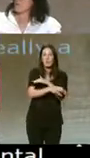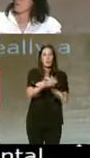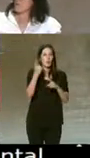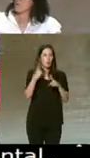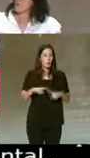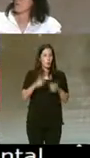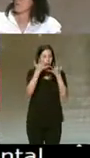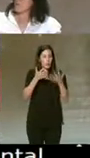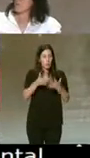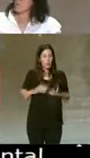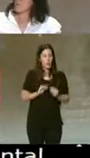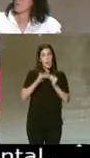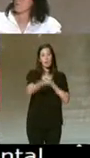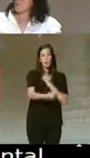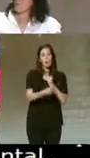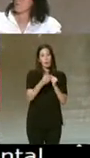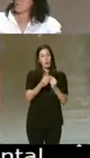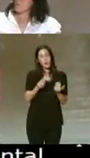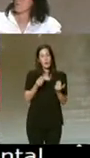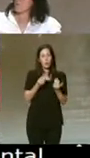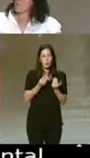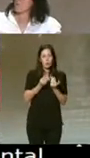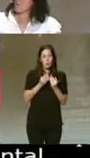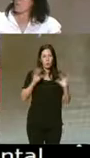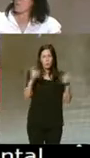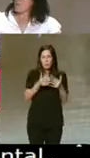is the access to e-documents.